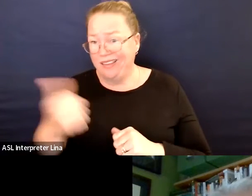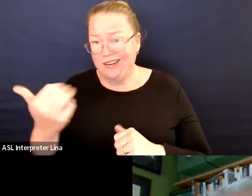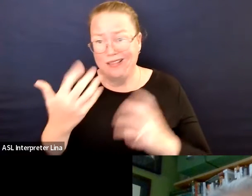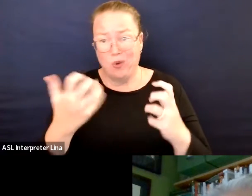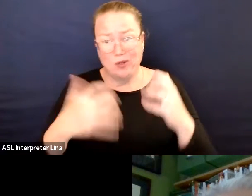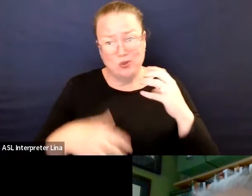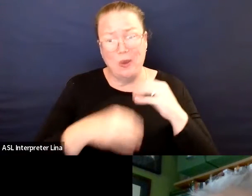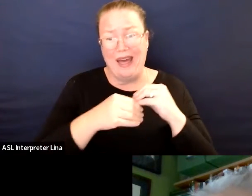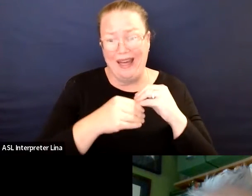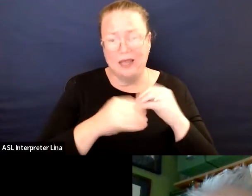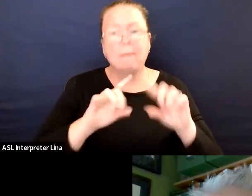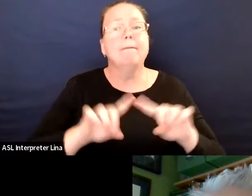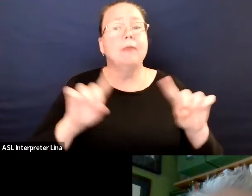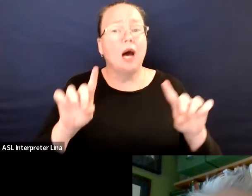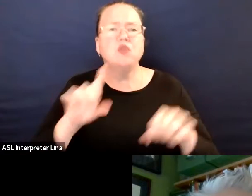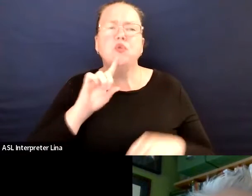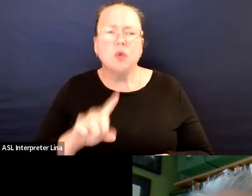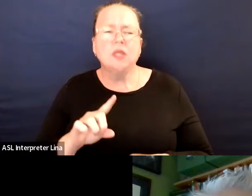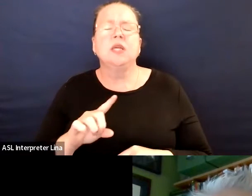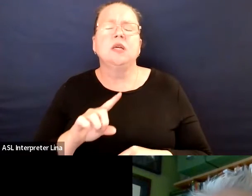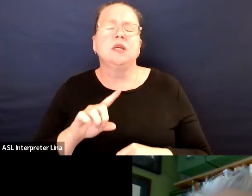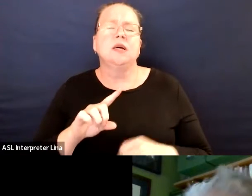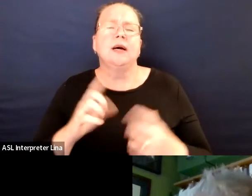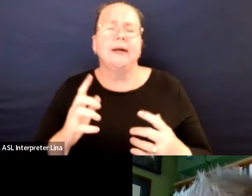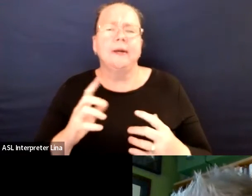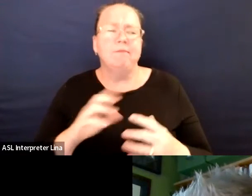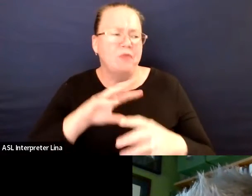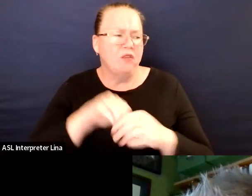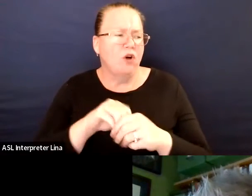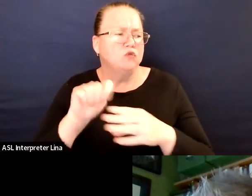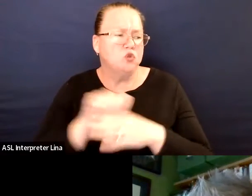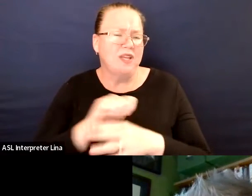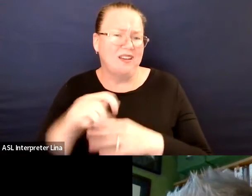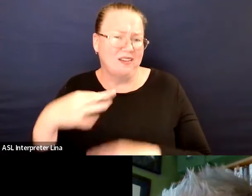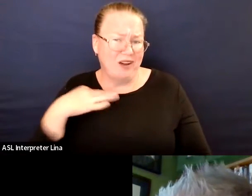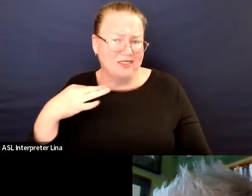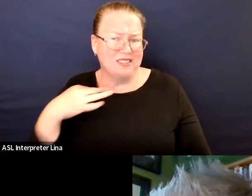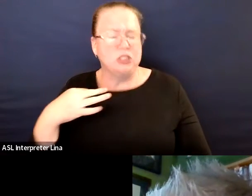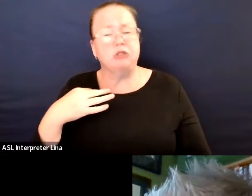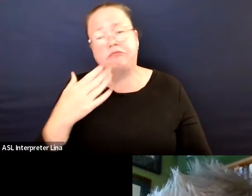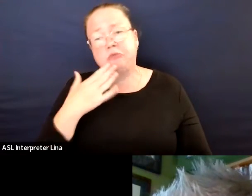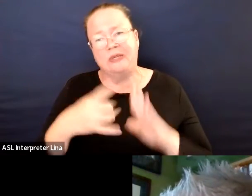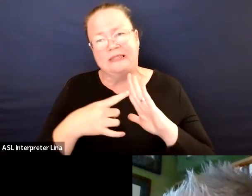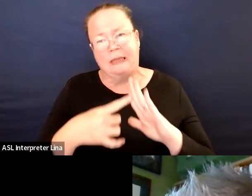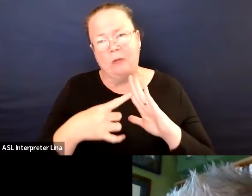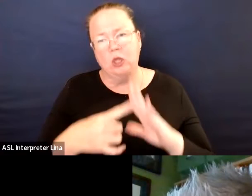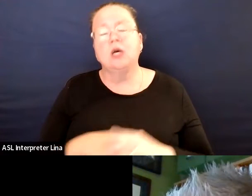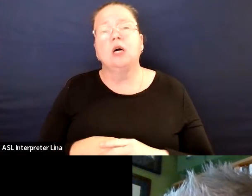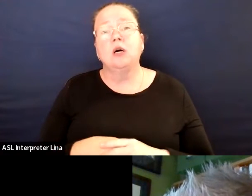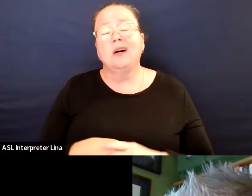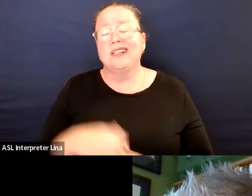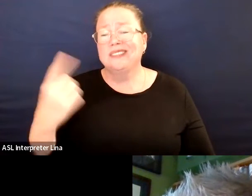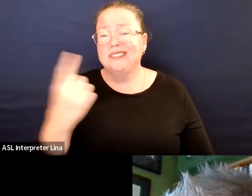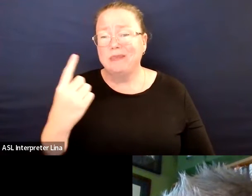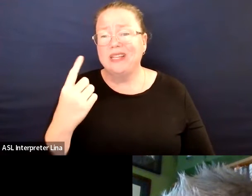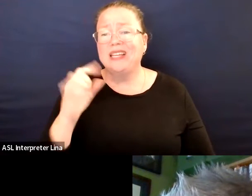add, but really, when it comes around with training our volunteers, so to give you a great example, one of the